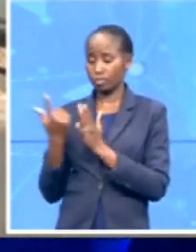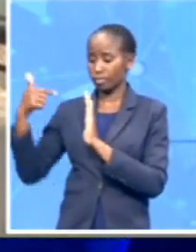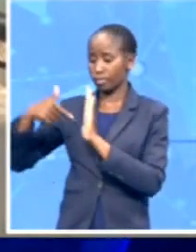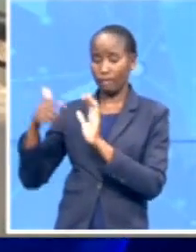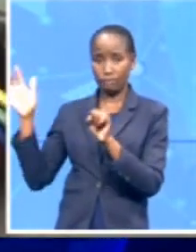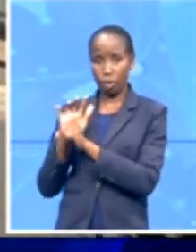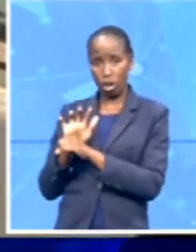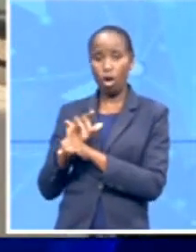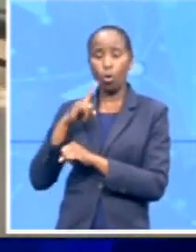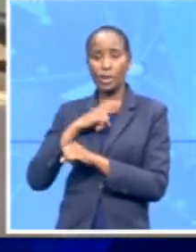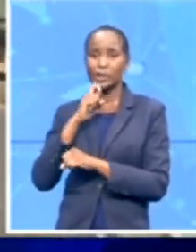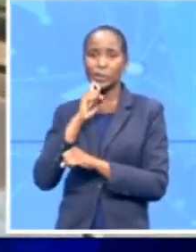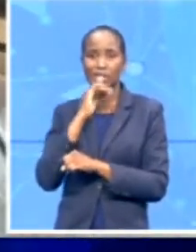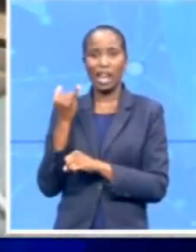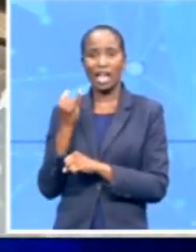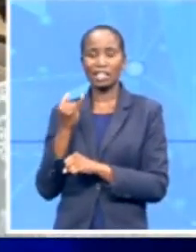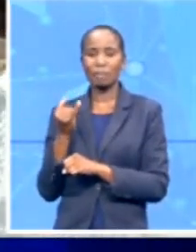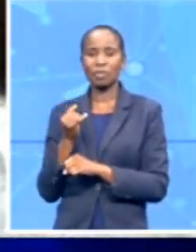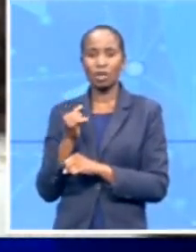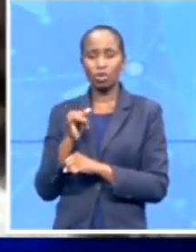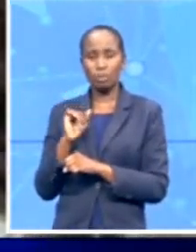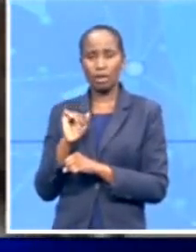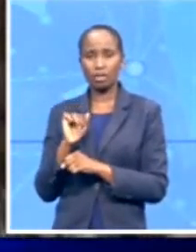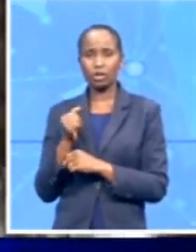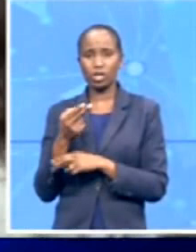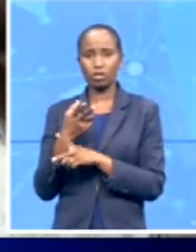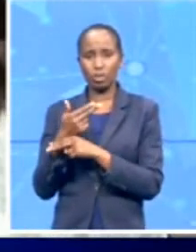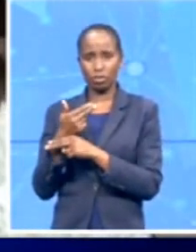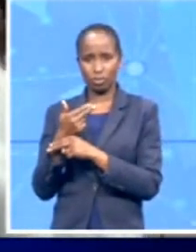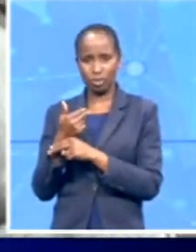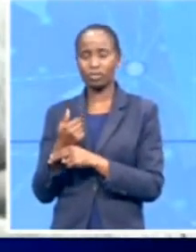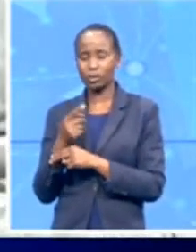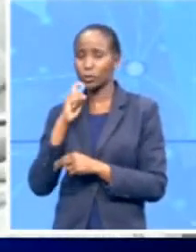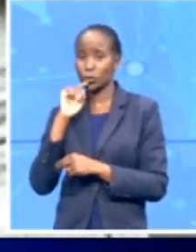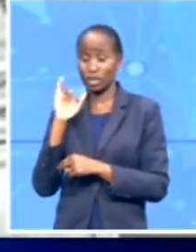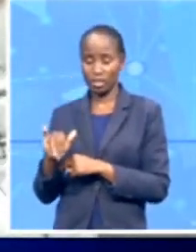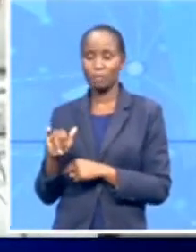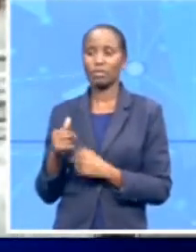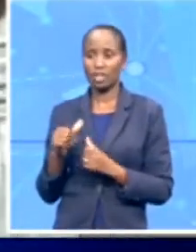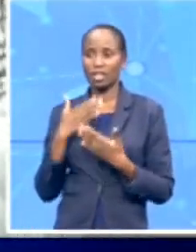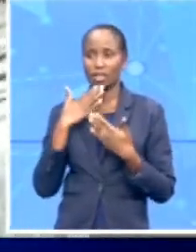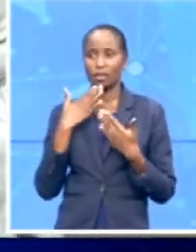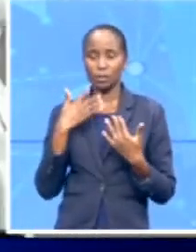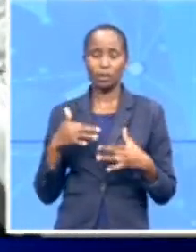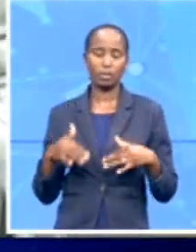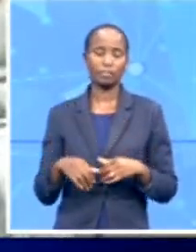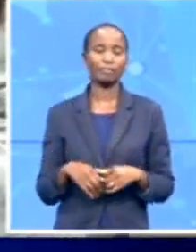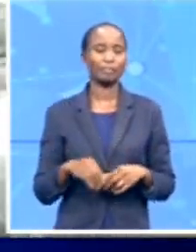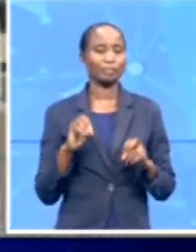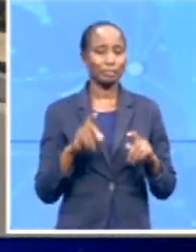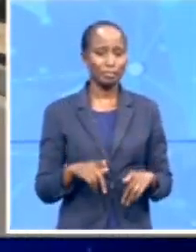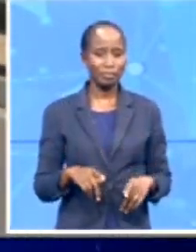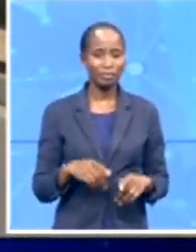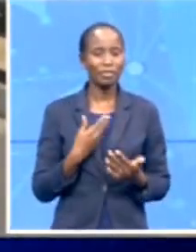with this. So it's not a good thing for you? It's not a good thing for me. All right, thank you so much. So we're going to let you head on your way. Let's try and get to speak to a few more